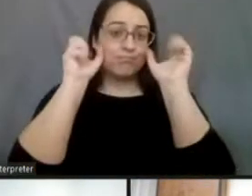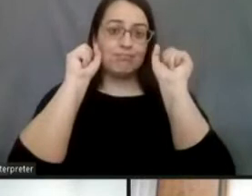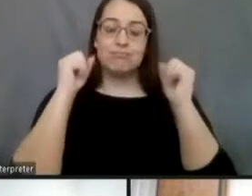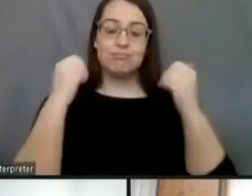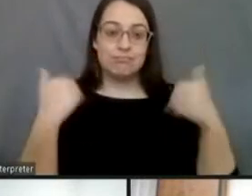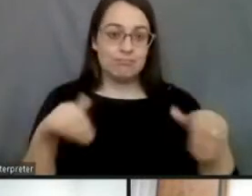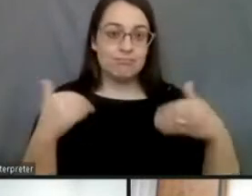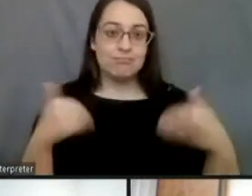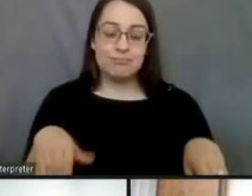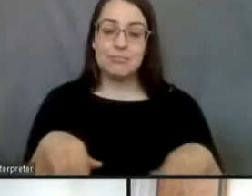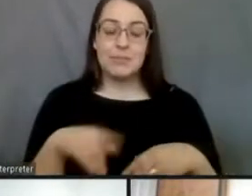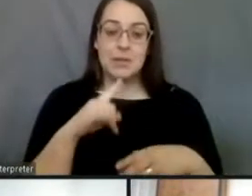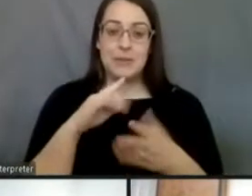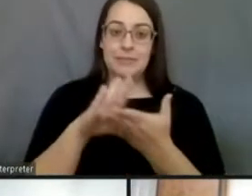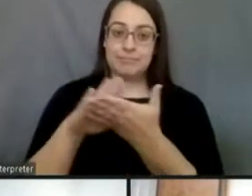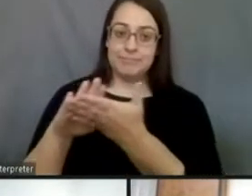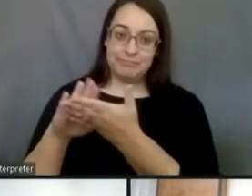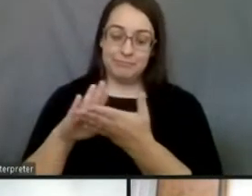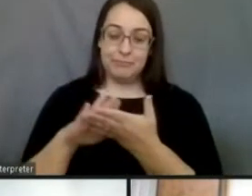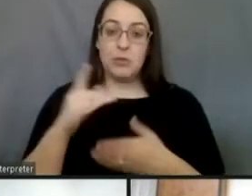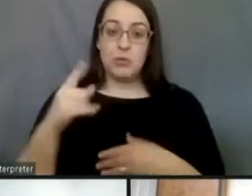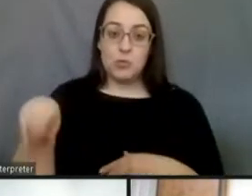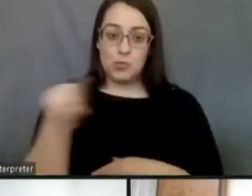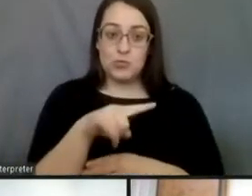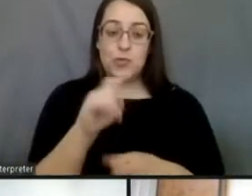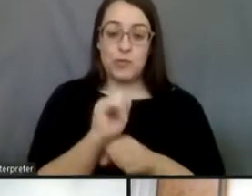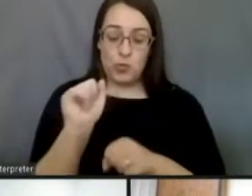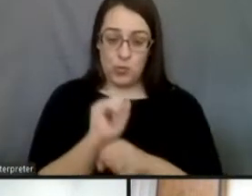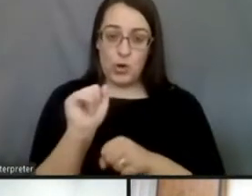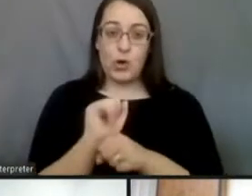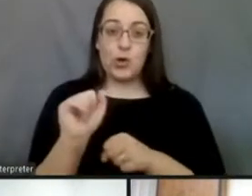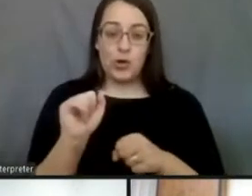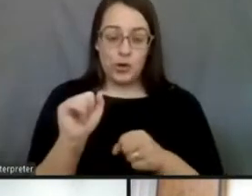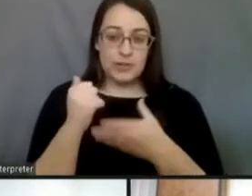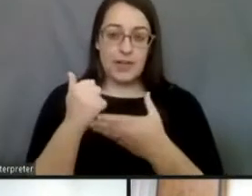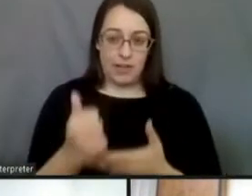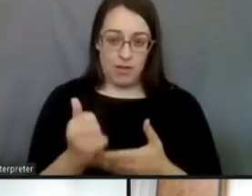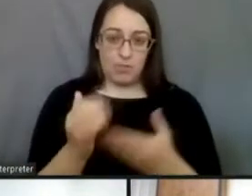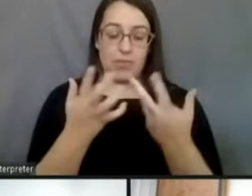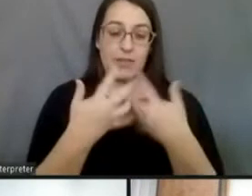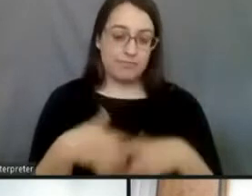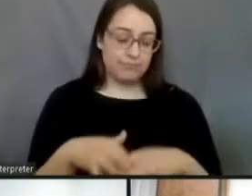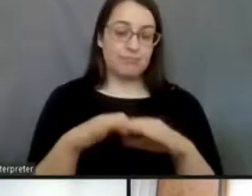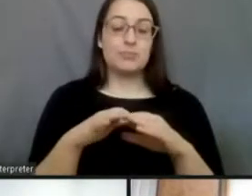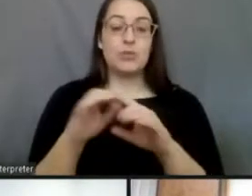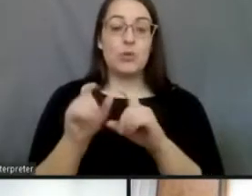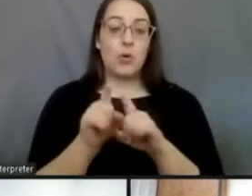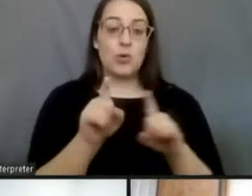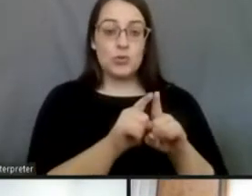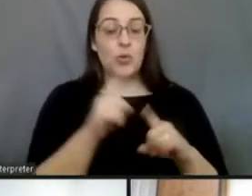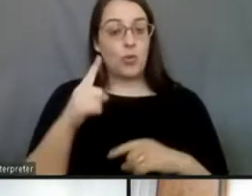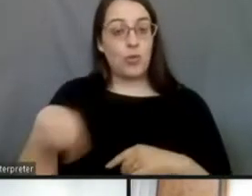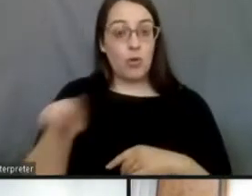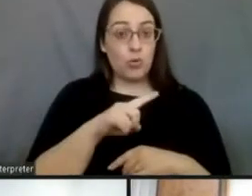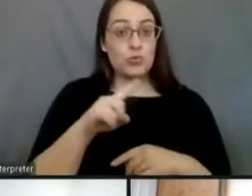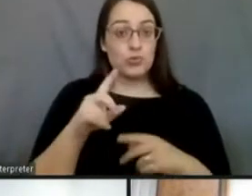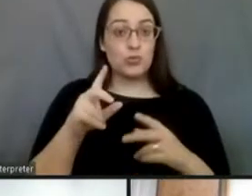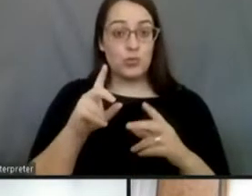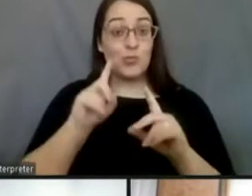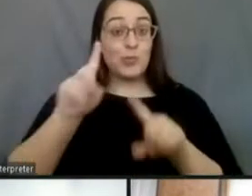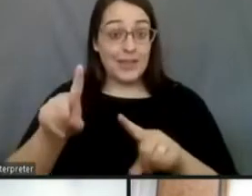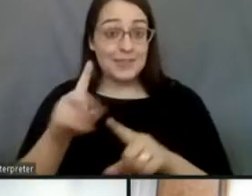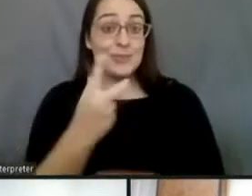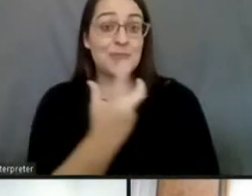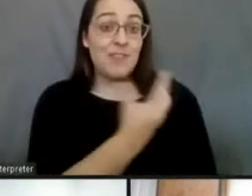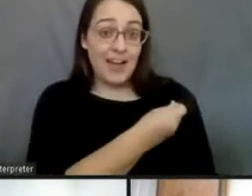And I credit all of you who have worked to have that happen, and also the individuals who have stepped forward and received the